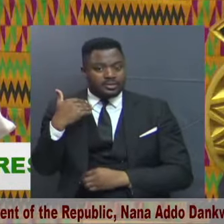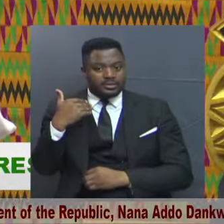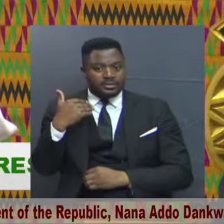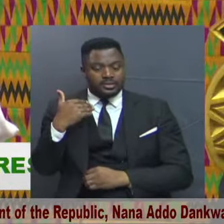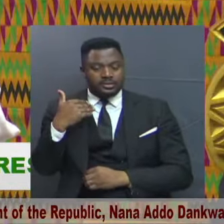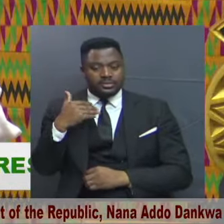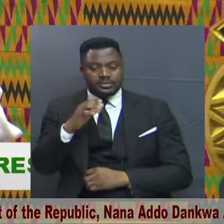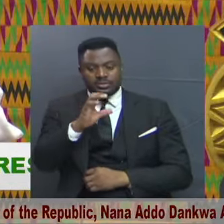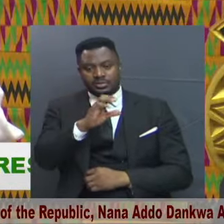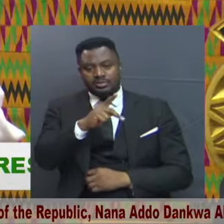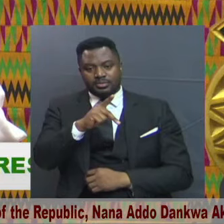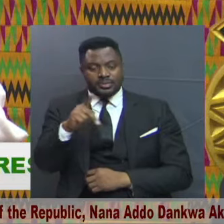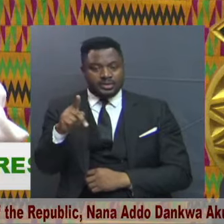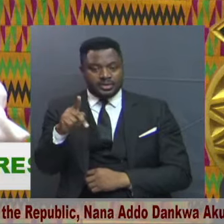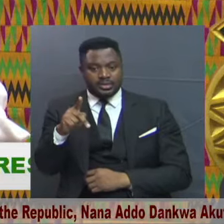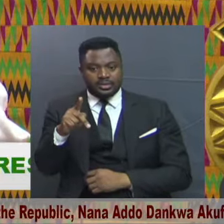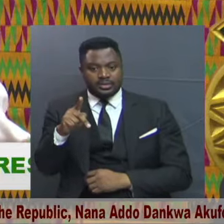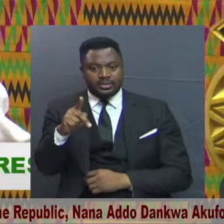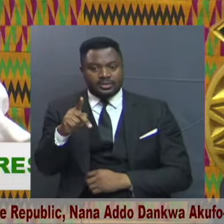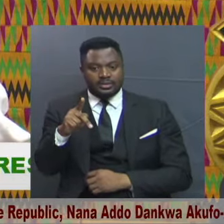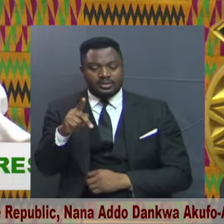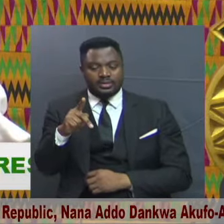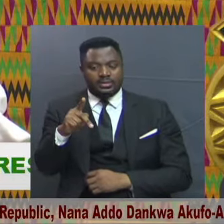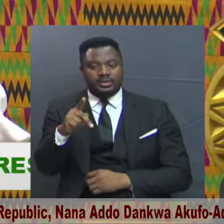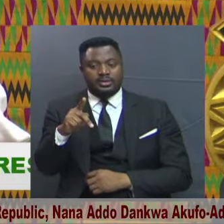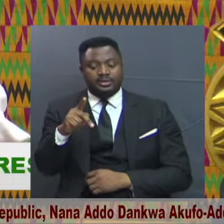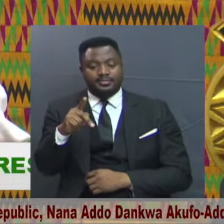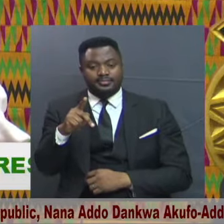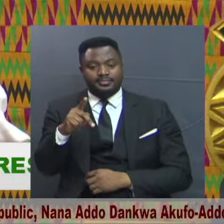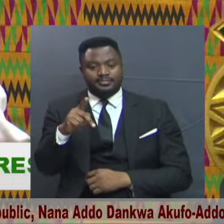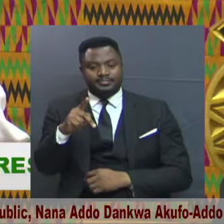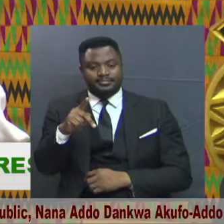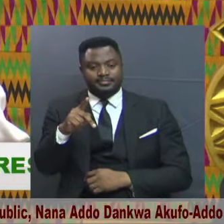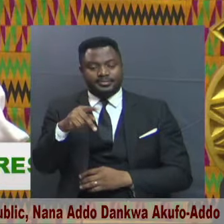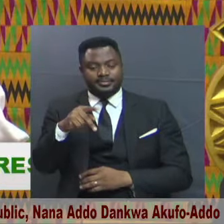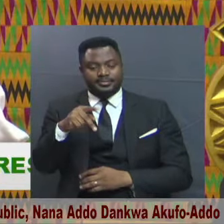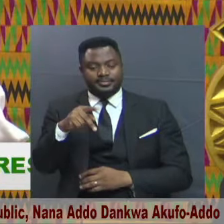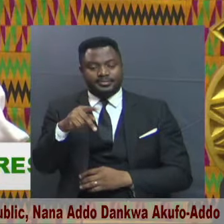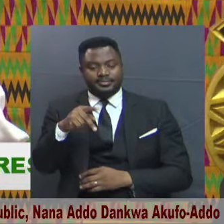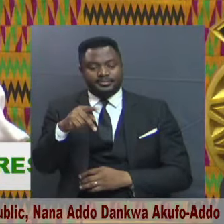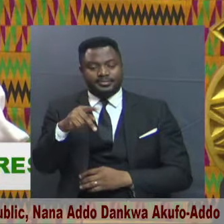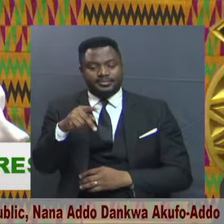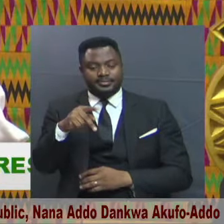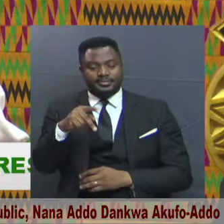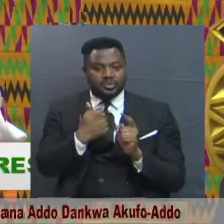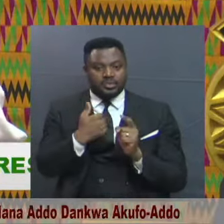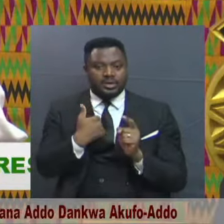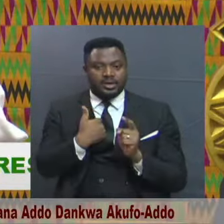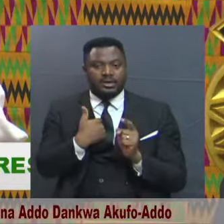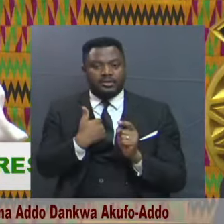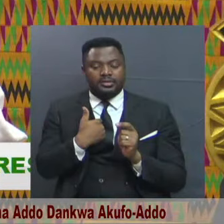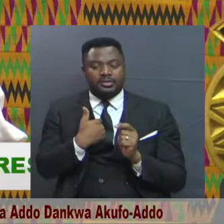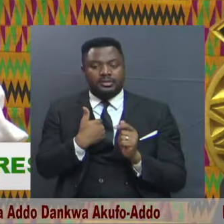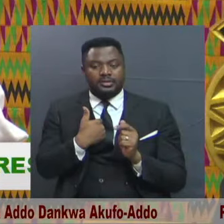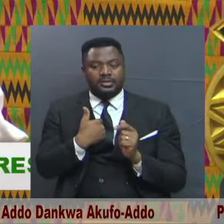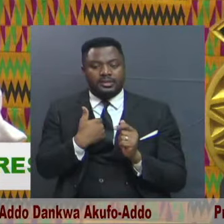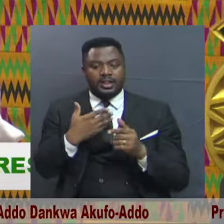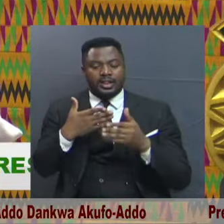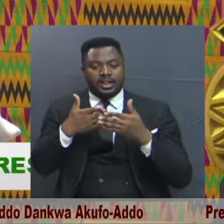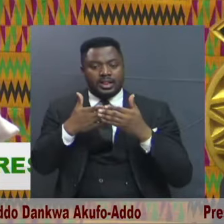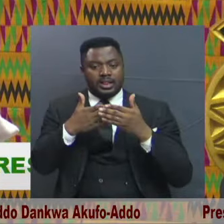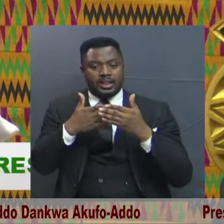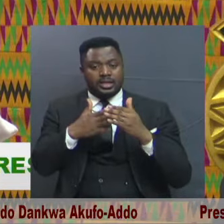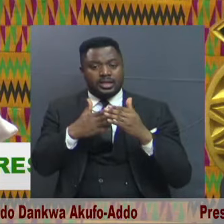convention People's Party flag bearer we also have the